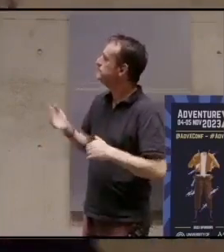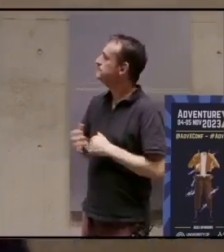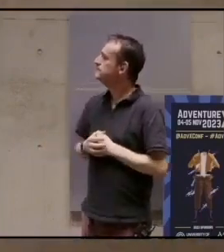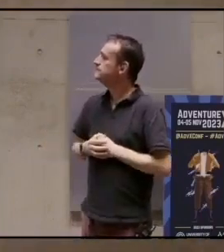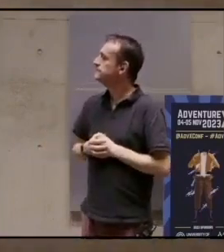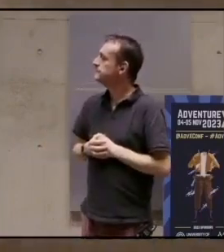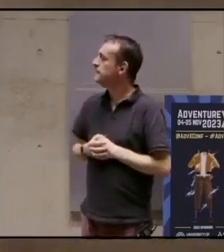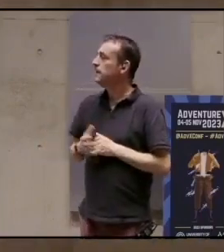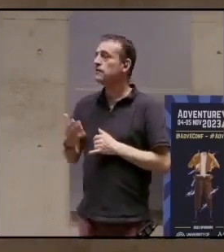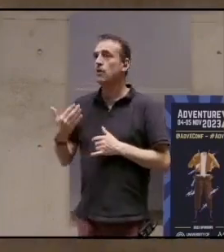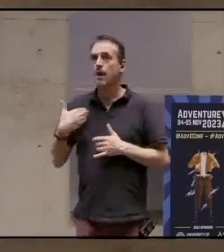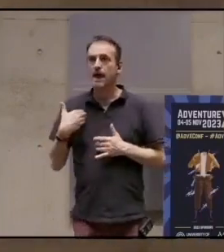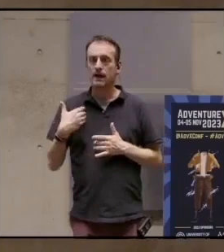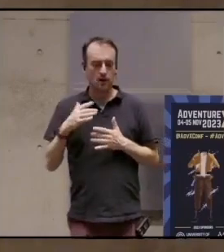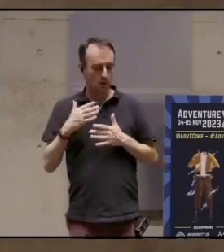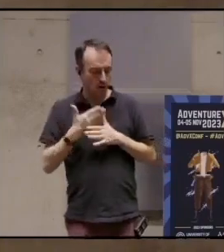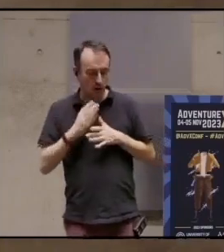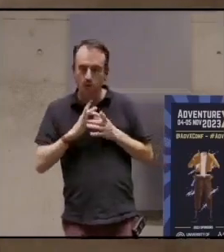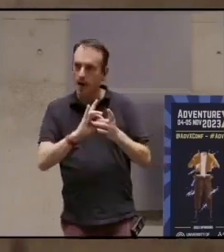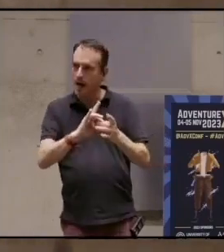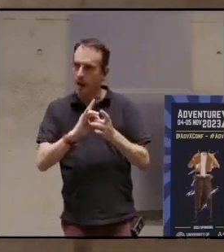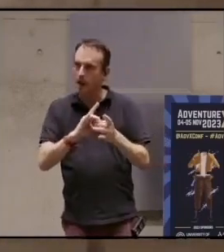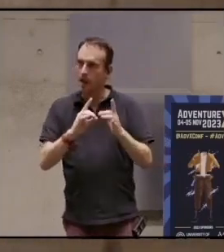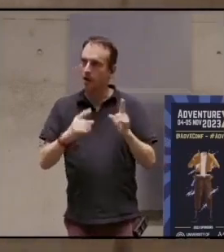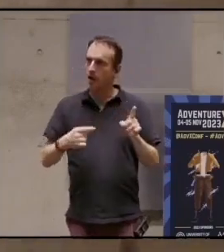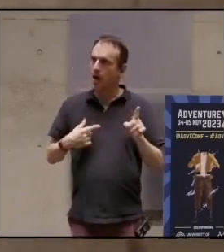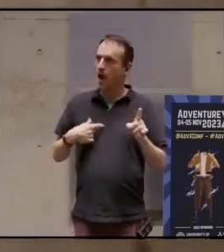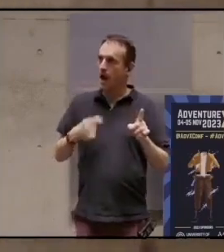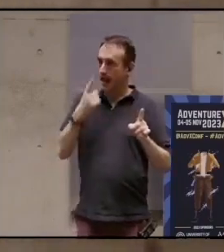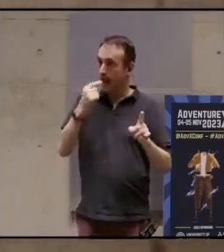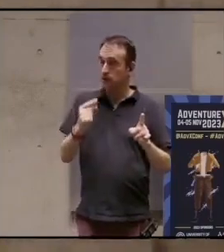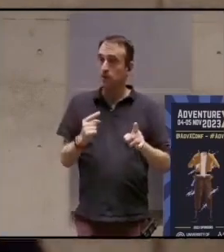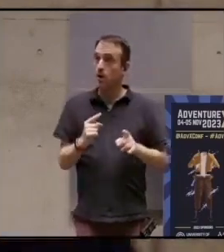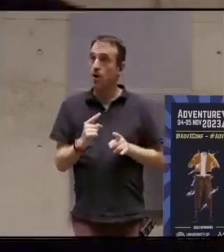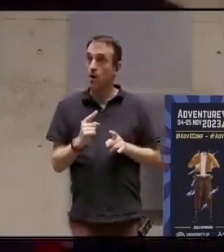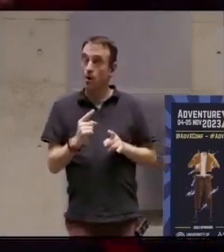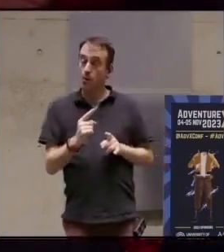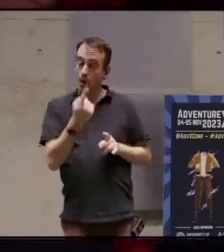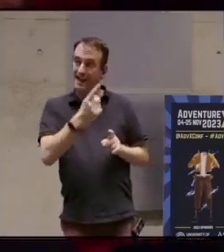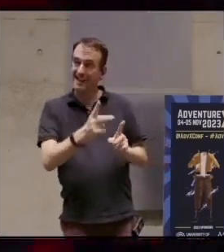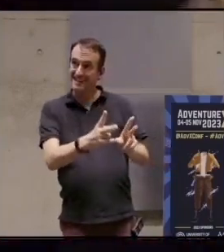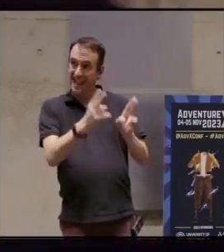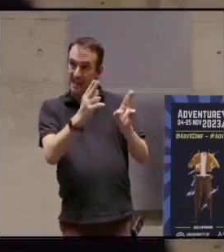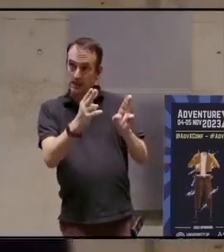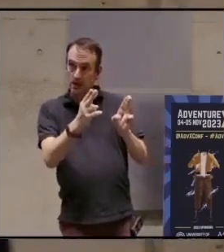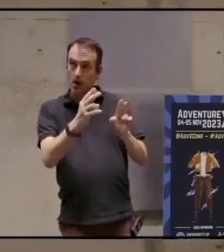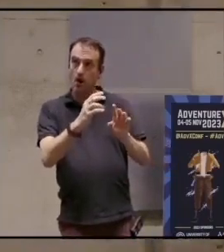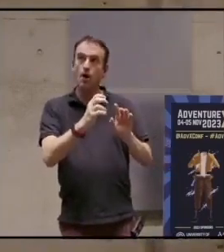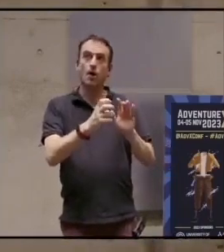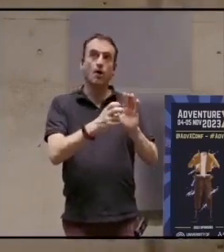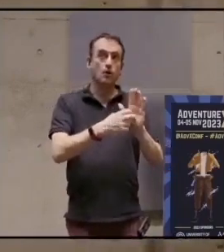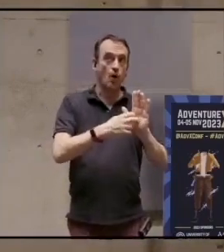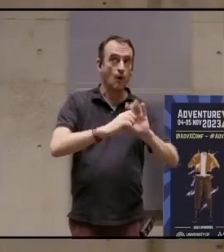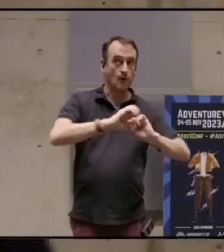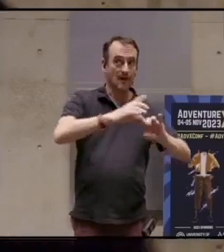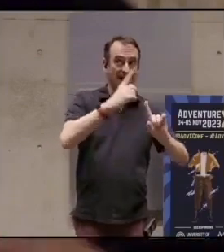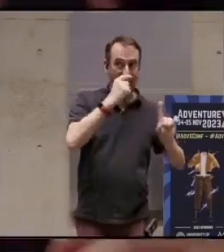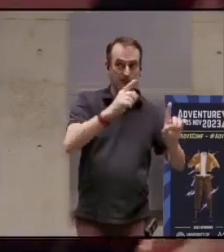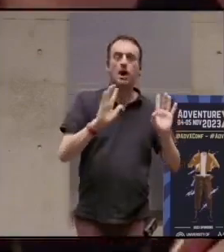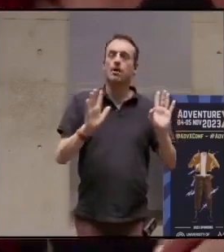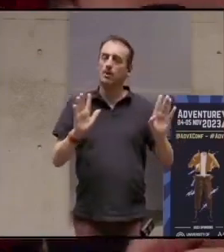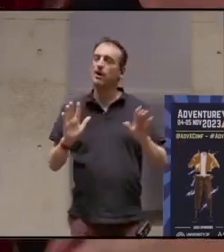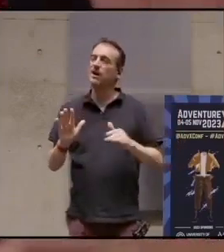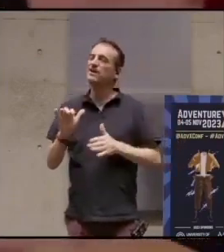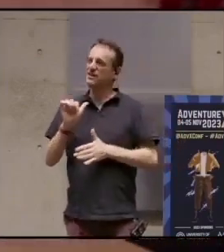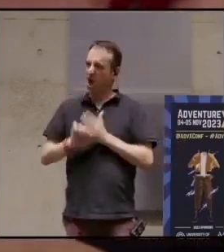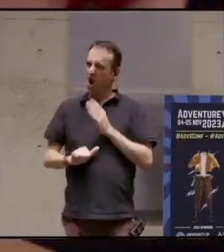Once we hit our stride, then I can often give them notes after just one take, but at least a couple. So if it's a scene or a conversation,